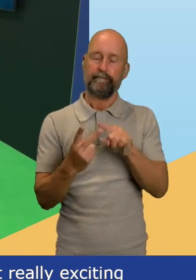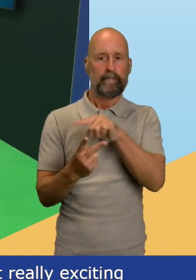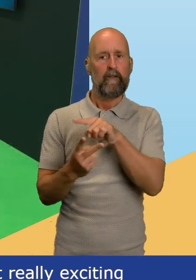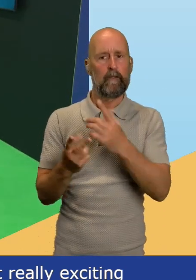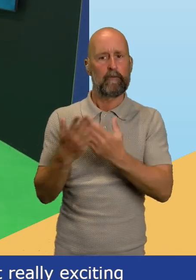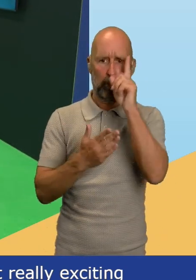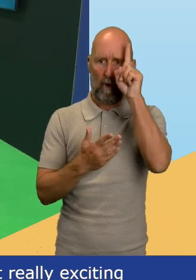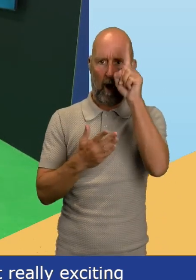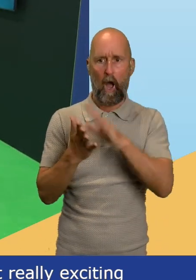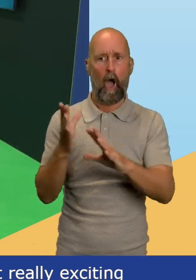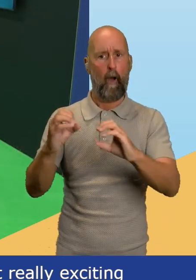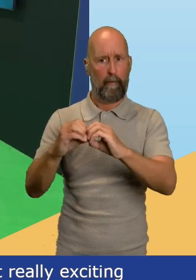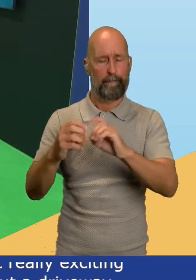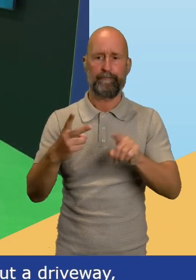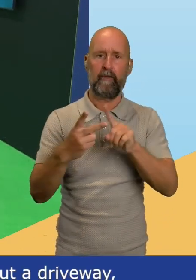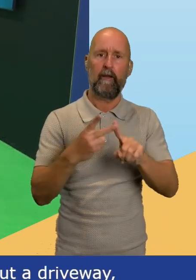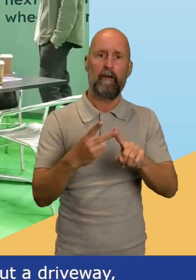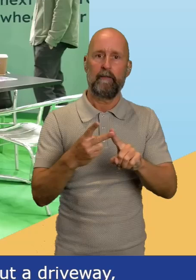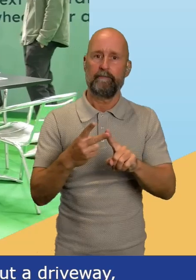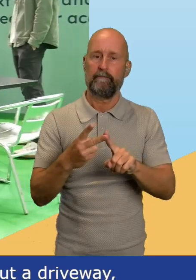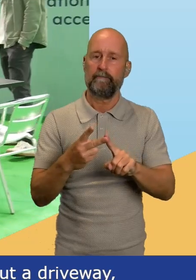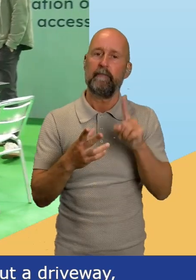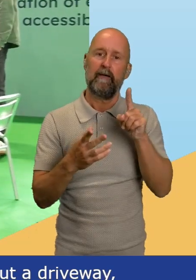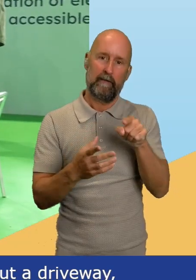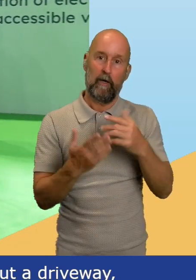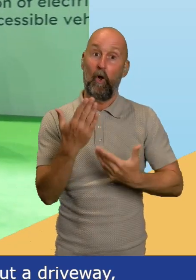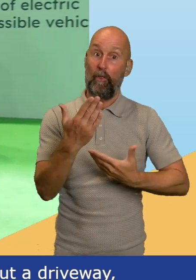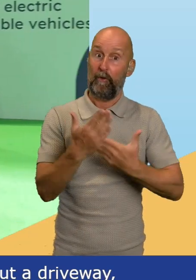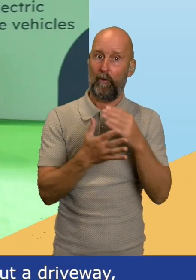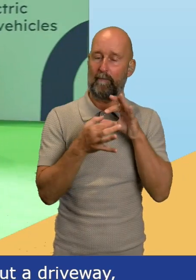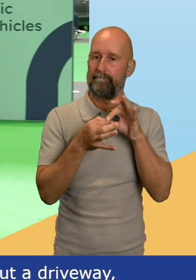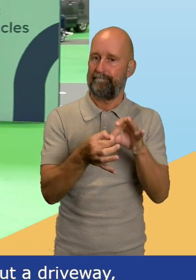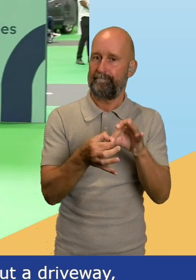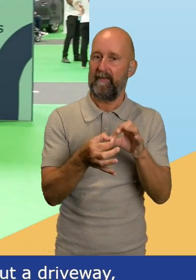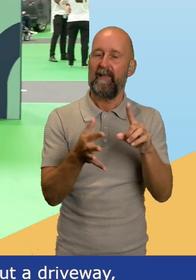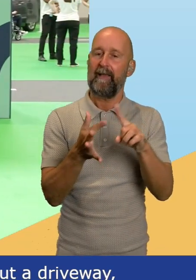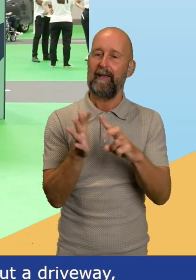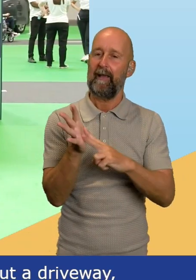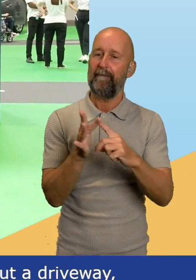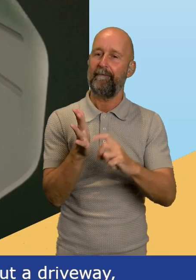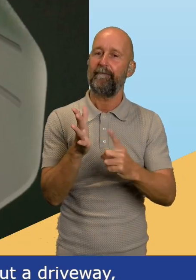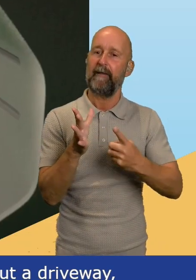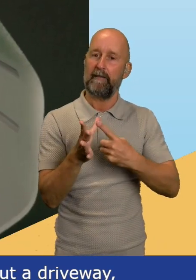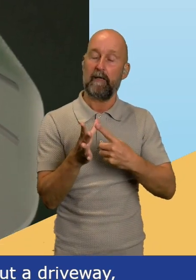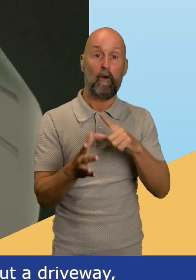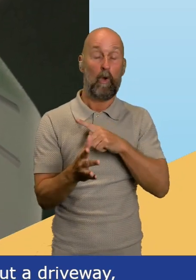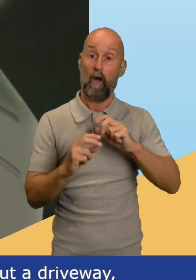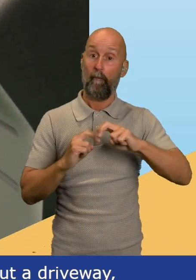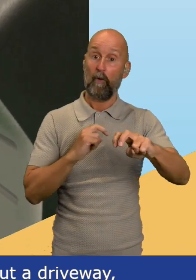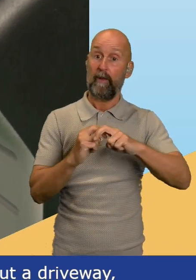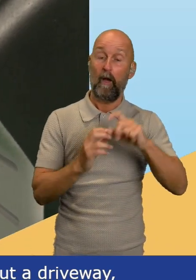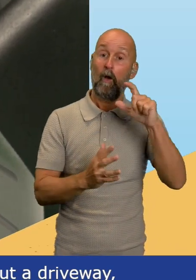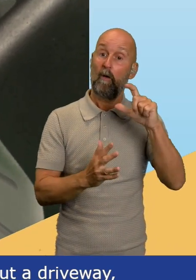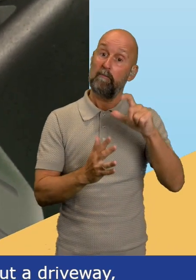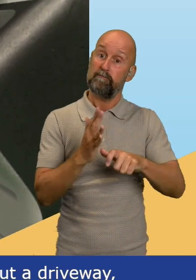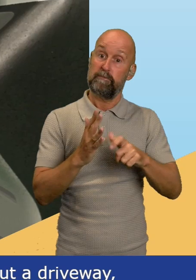heart, which is the Evita. So Motability provides wheelchair accessible vehicles for about